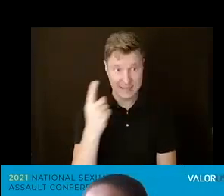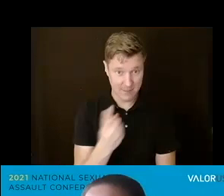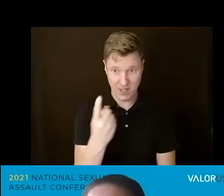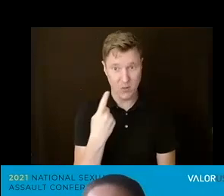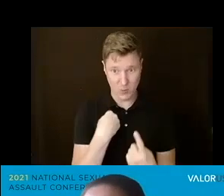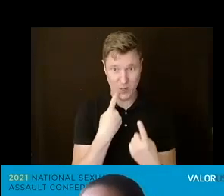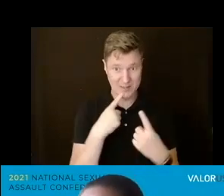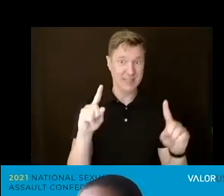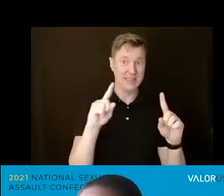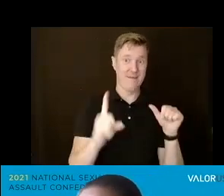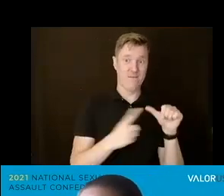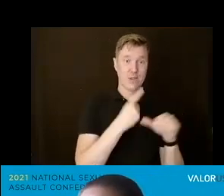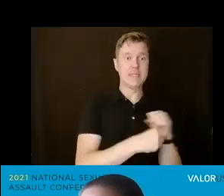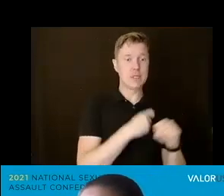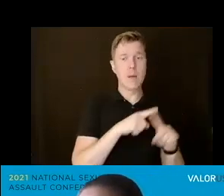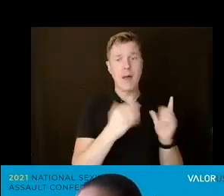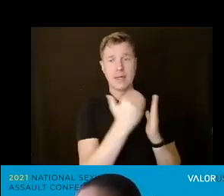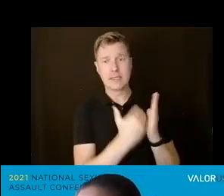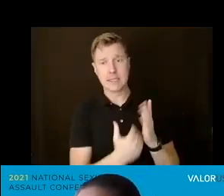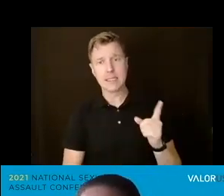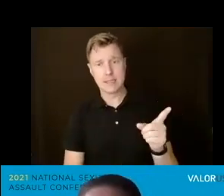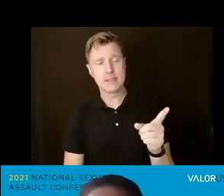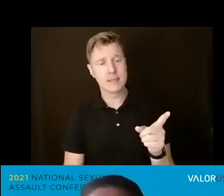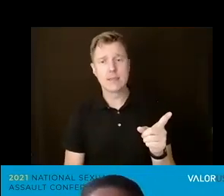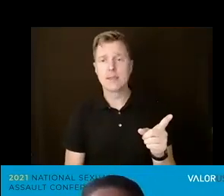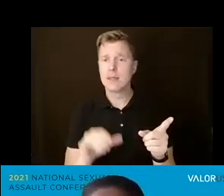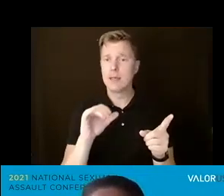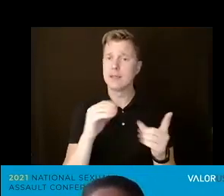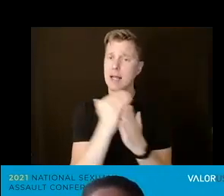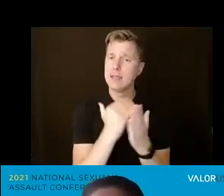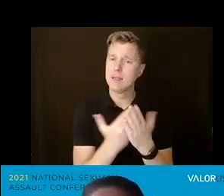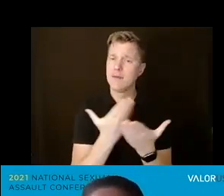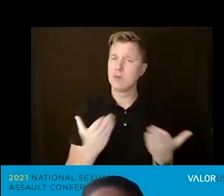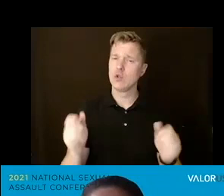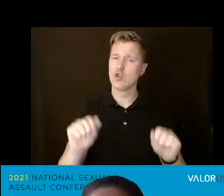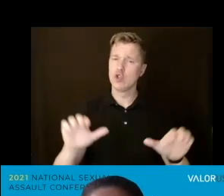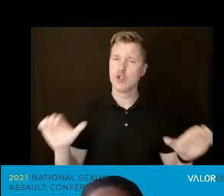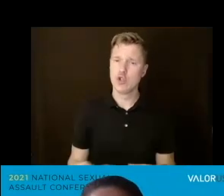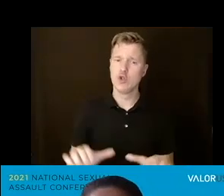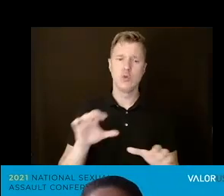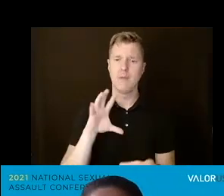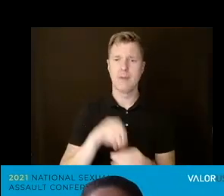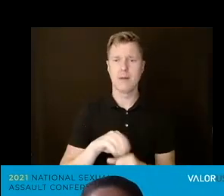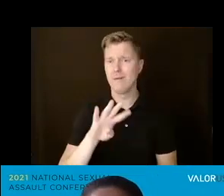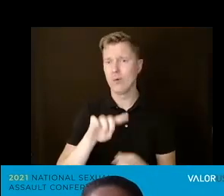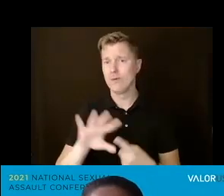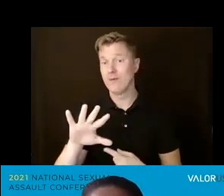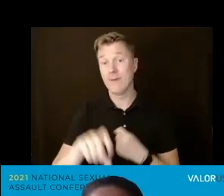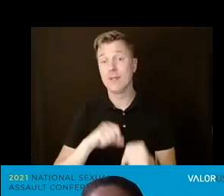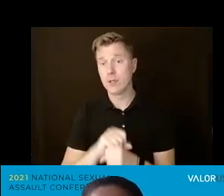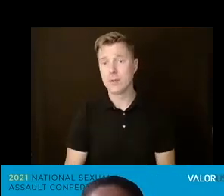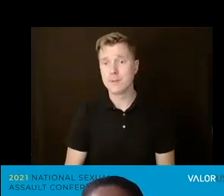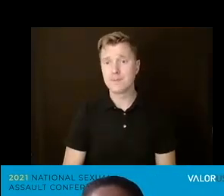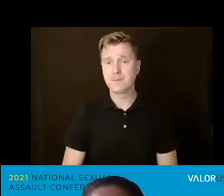this list is the list of things we were able to accomplish within 4 to 5 years. And some